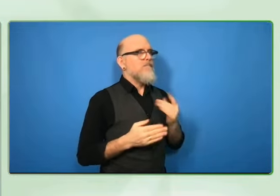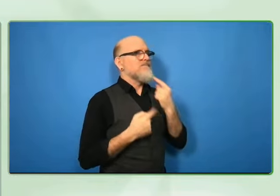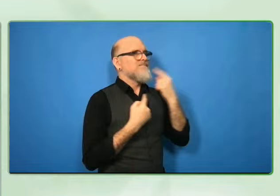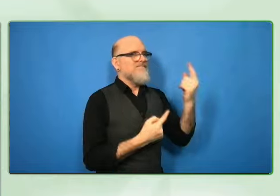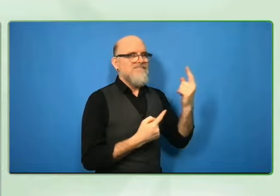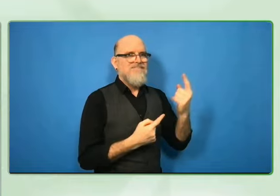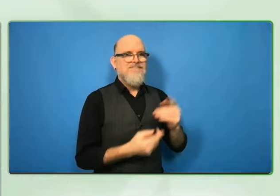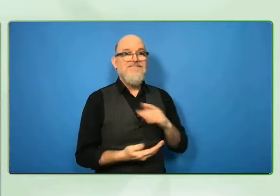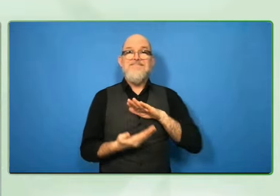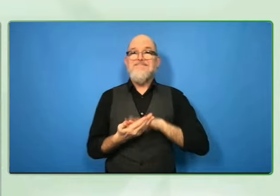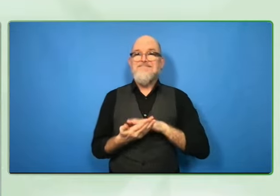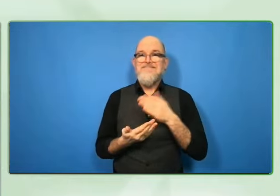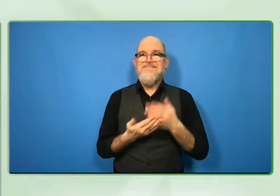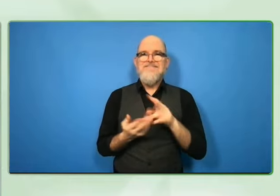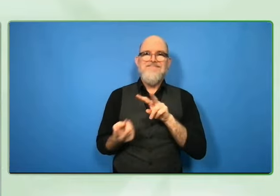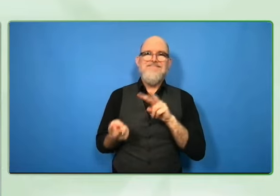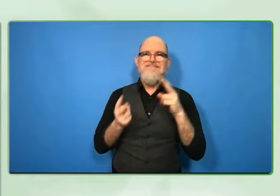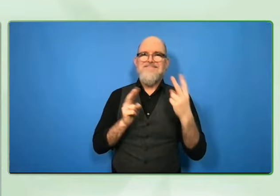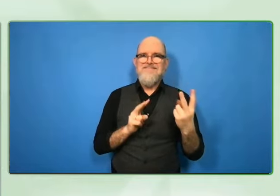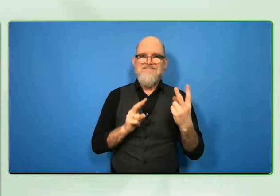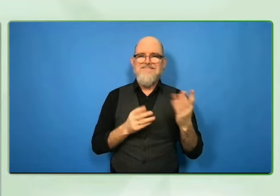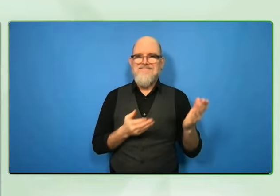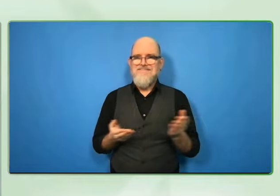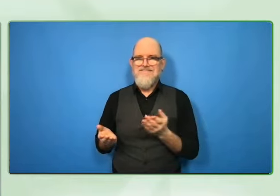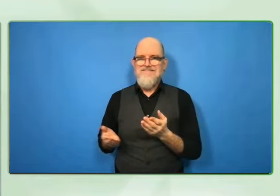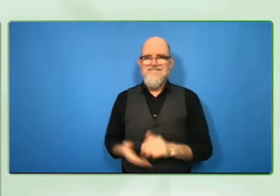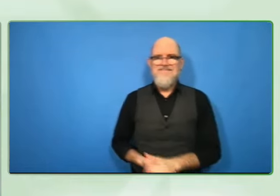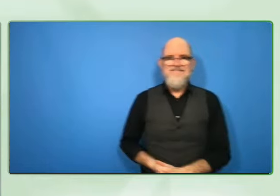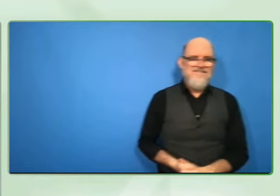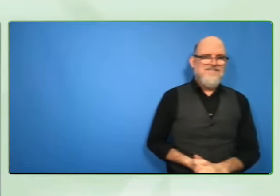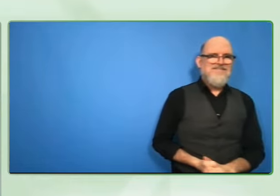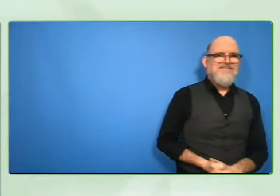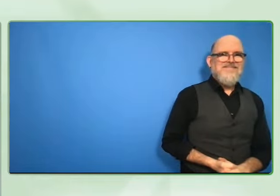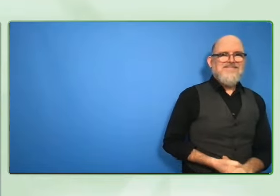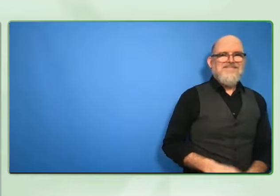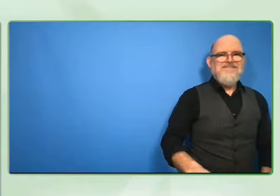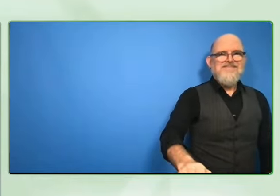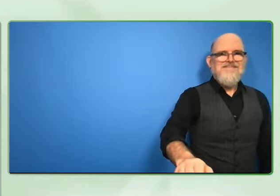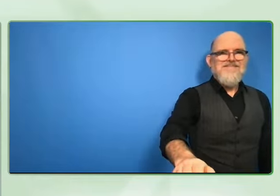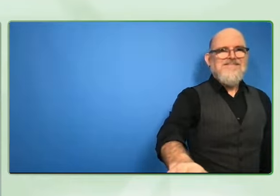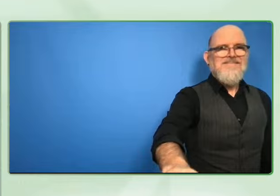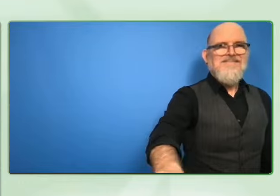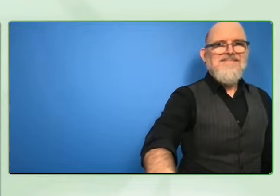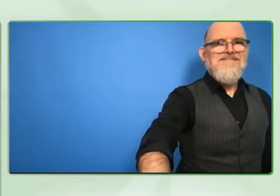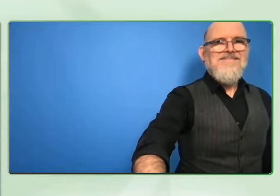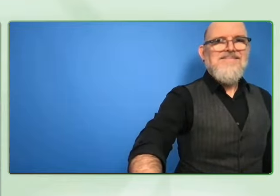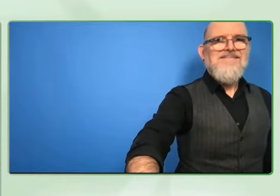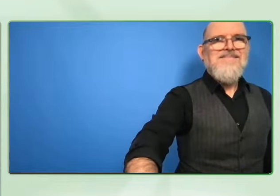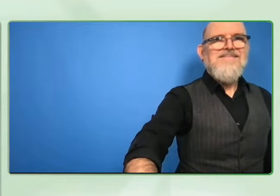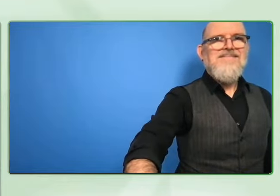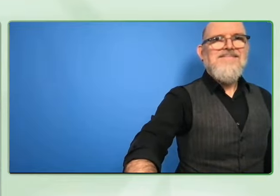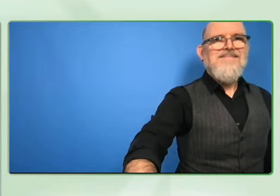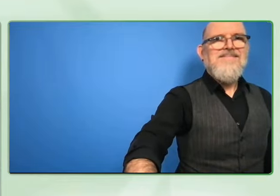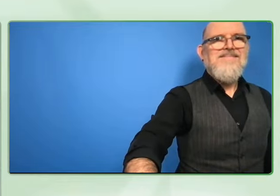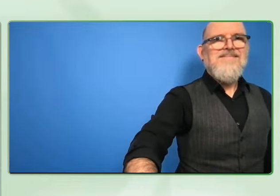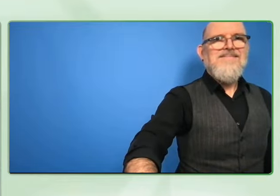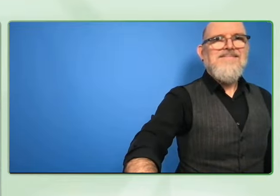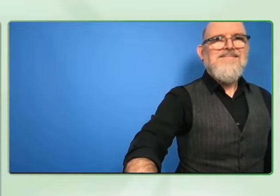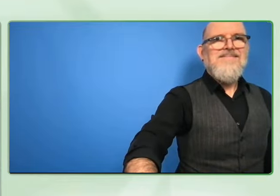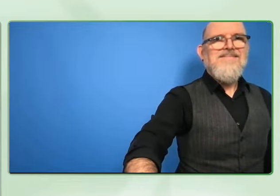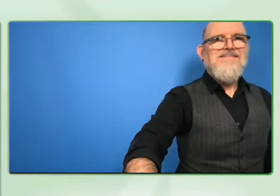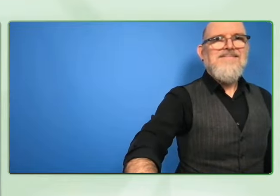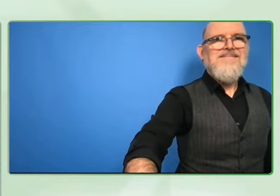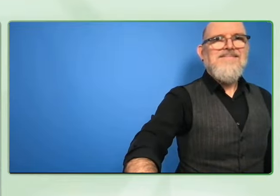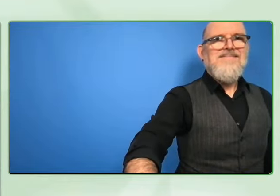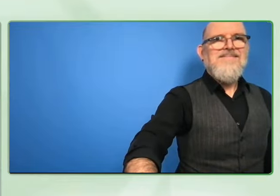have, and that productivity is a practical business imperative, not an ambiguous inclusion aspiration, are